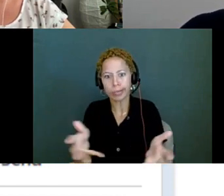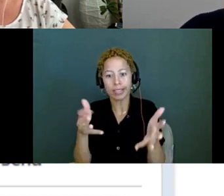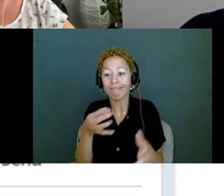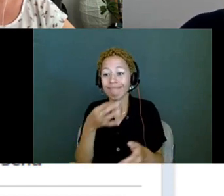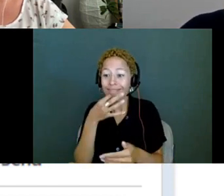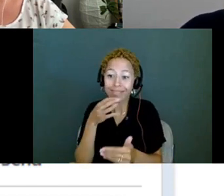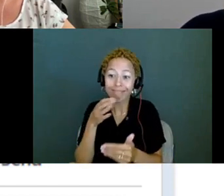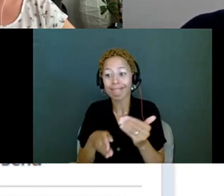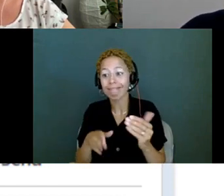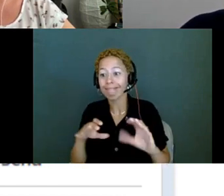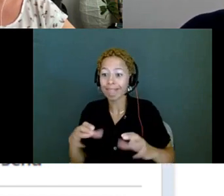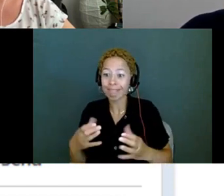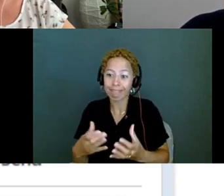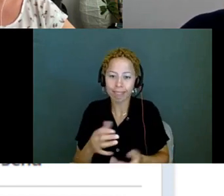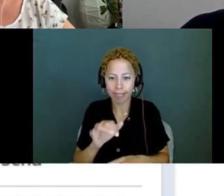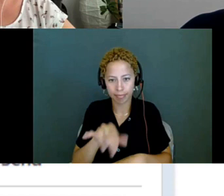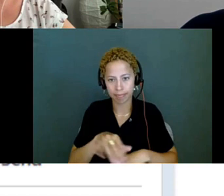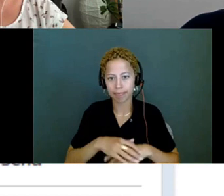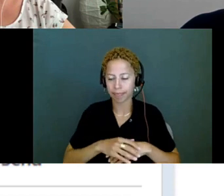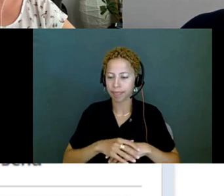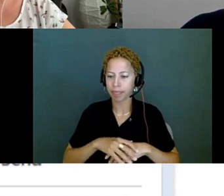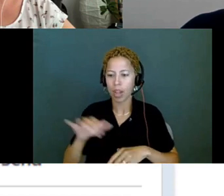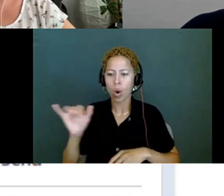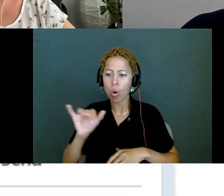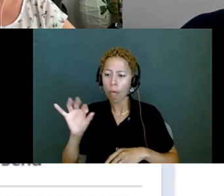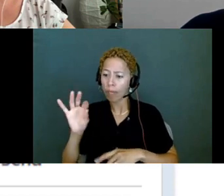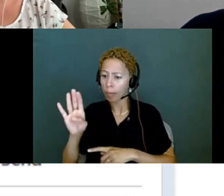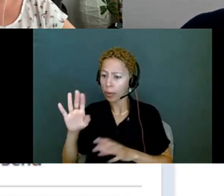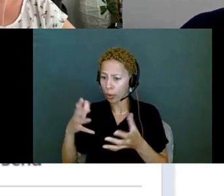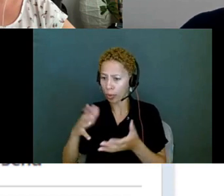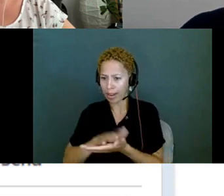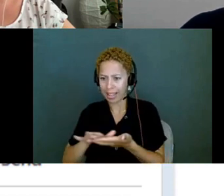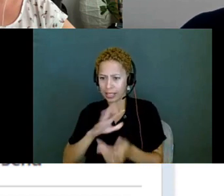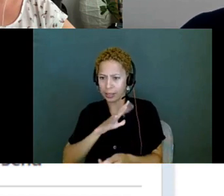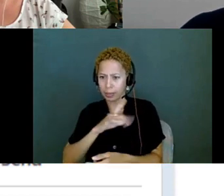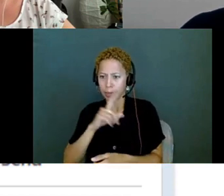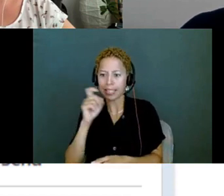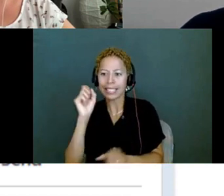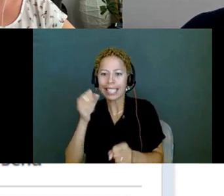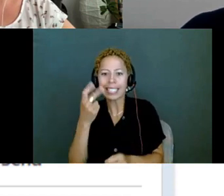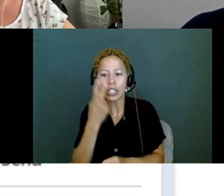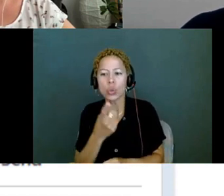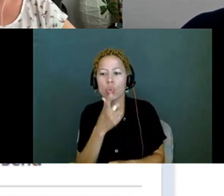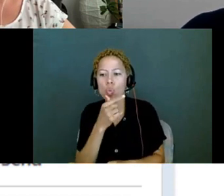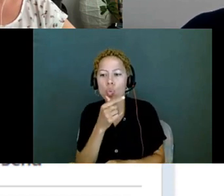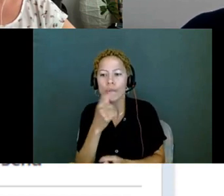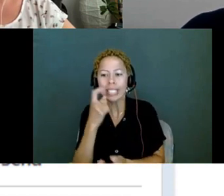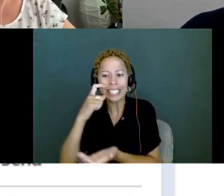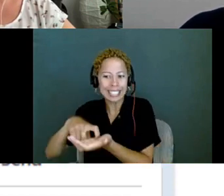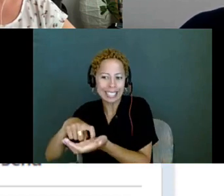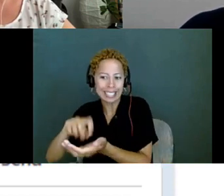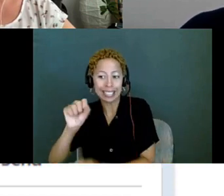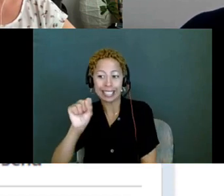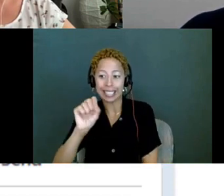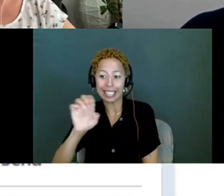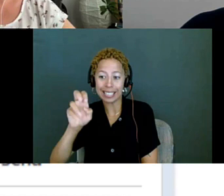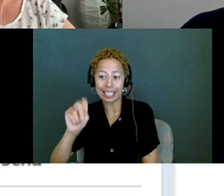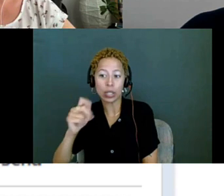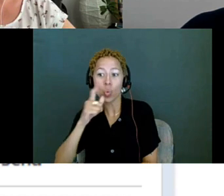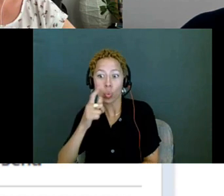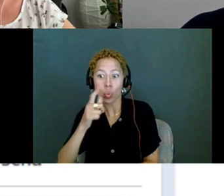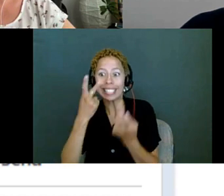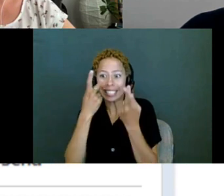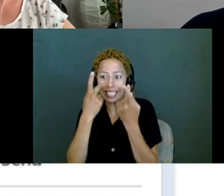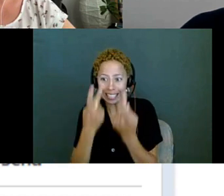It's kind of nice in Facebook groups is because you can see who's been on it. So it says seen by 9, and I know that